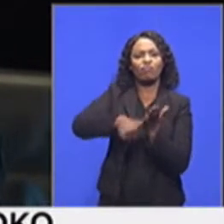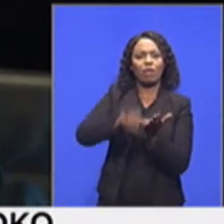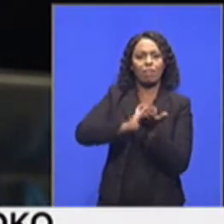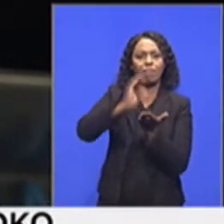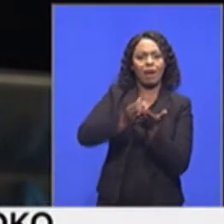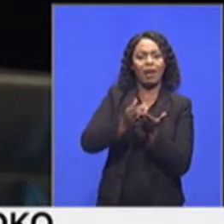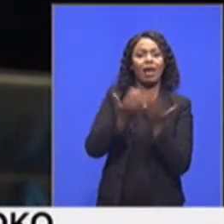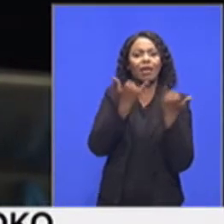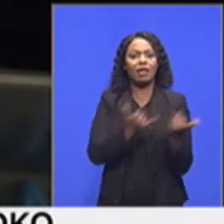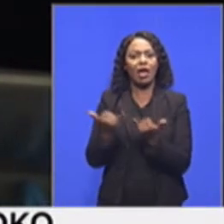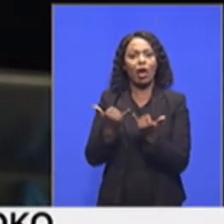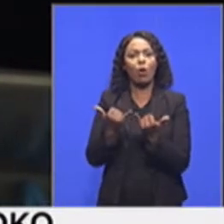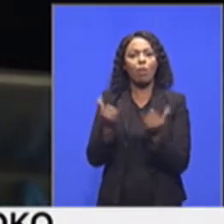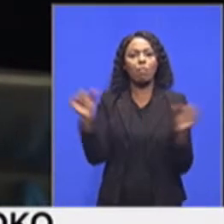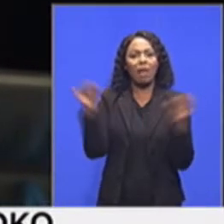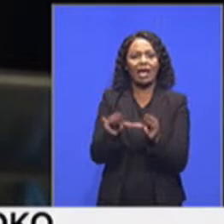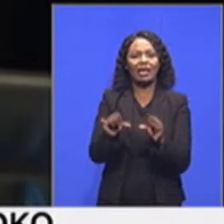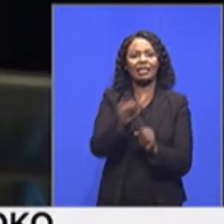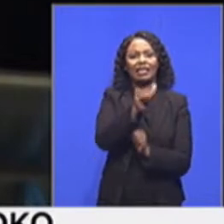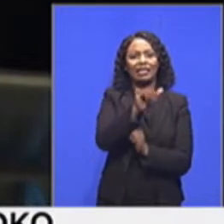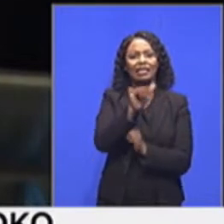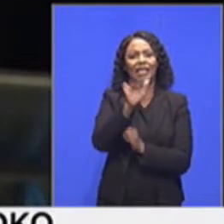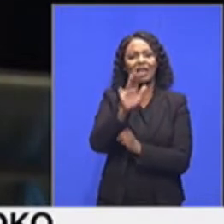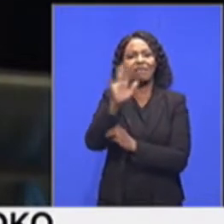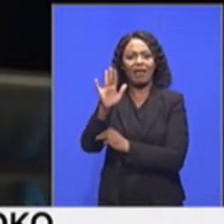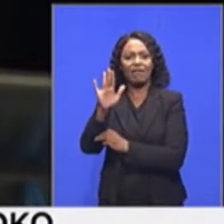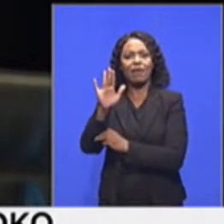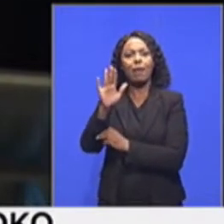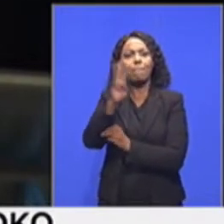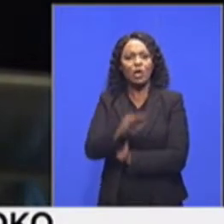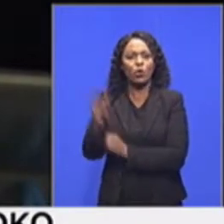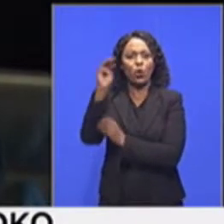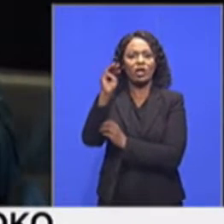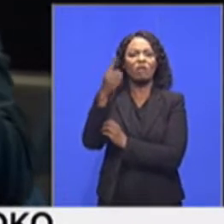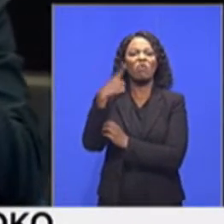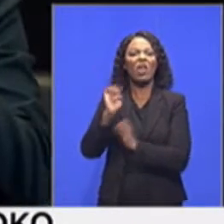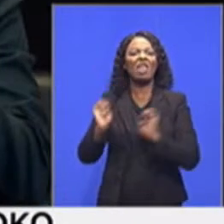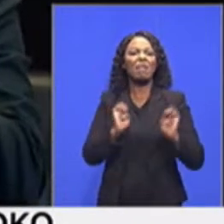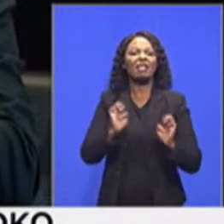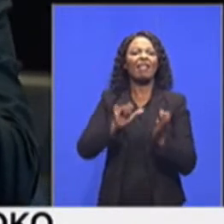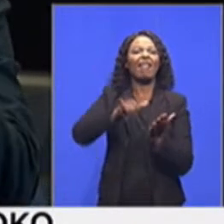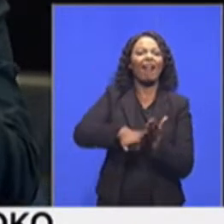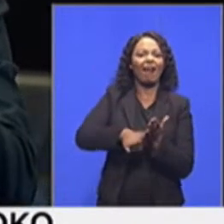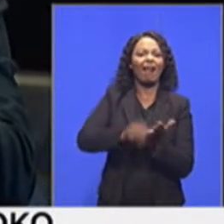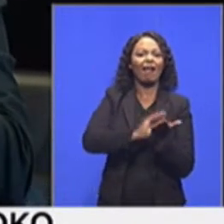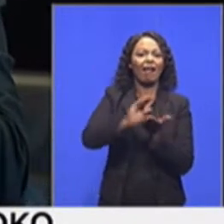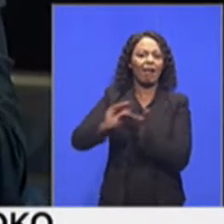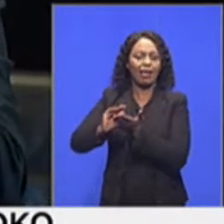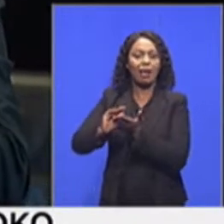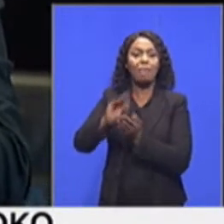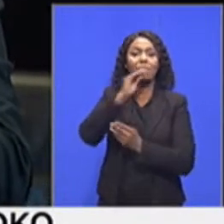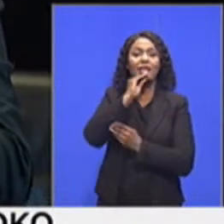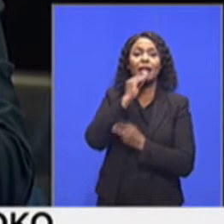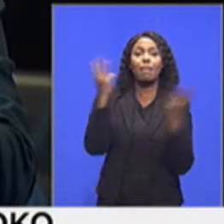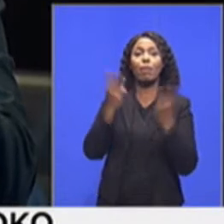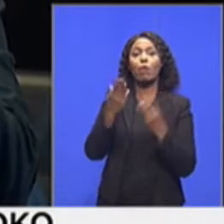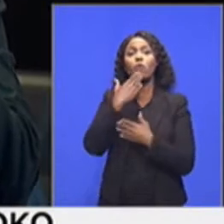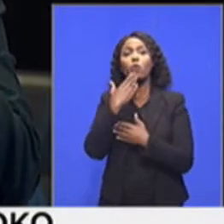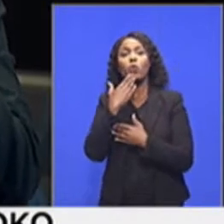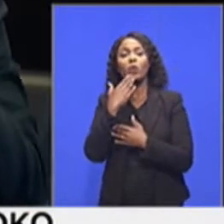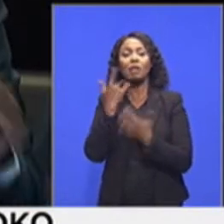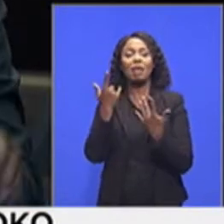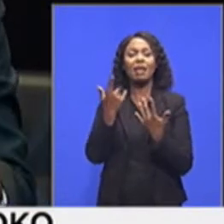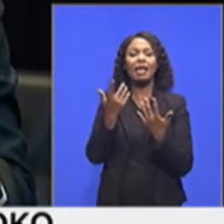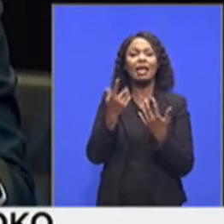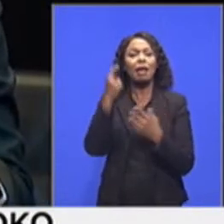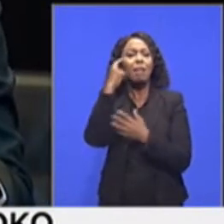have 695 million in that emergency grant. What that means, the people who are sitting in halls and other things